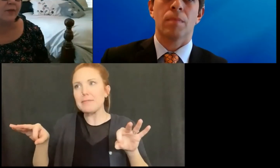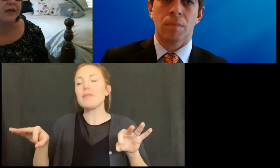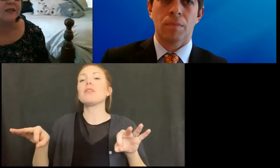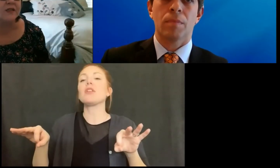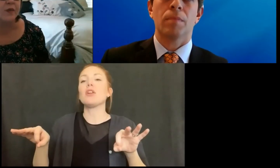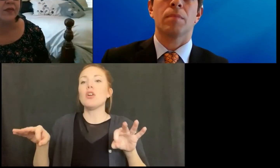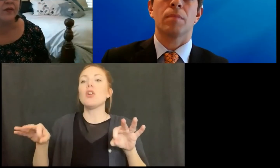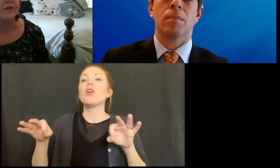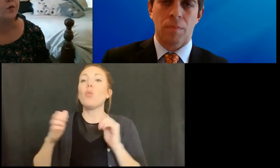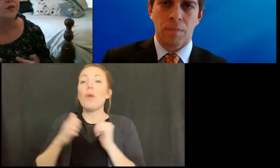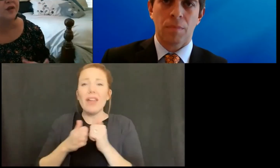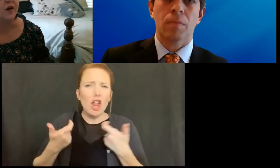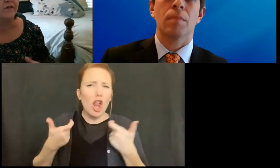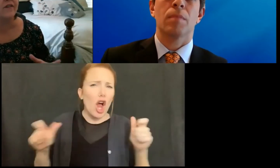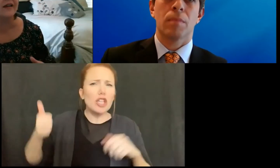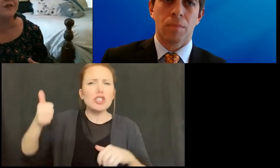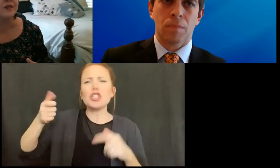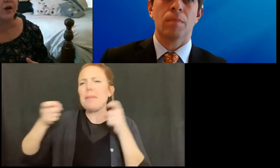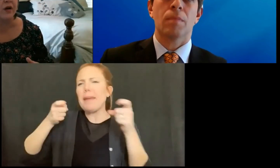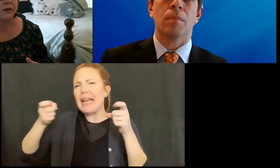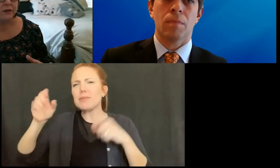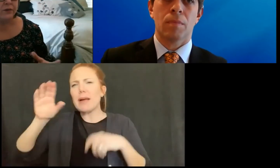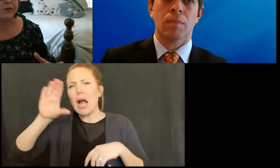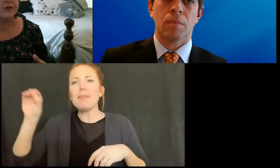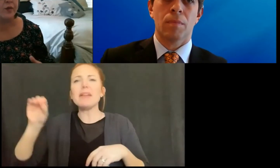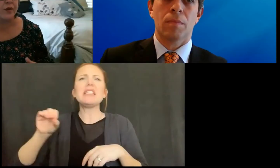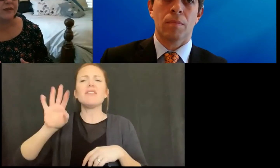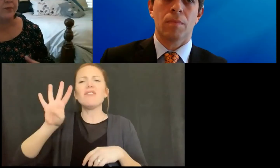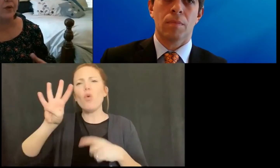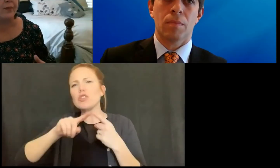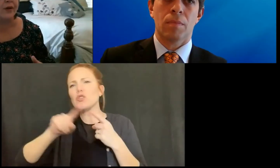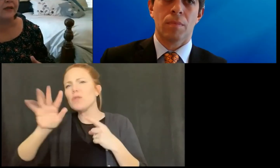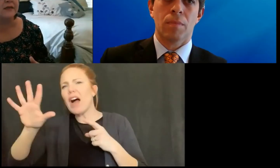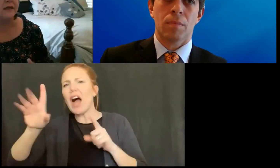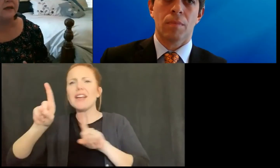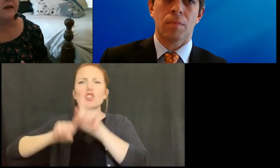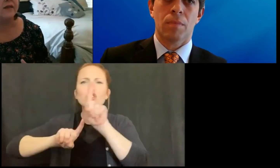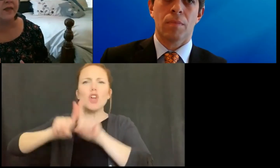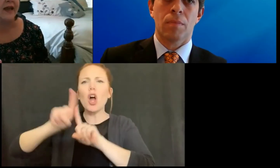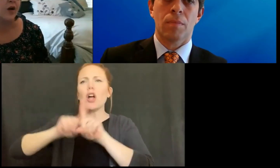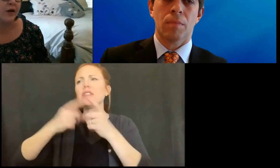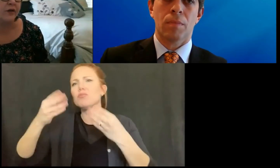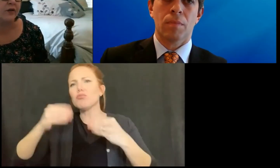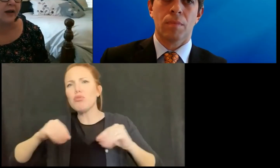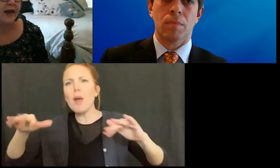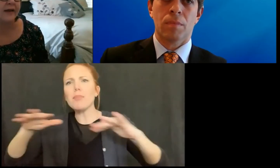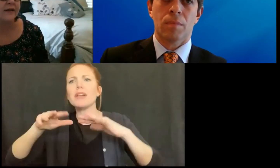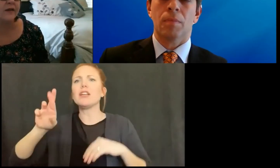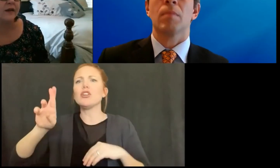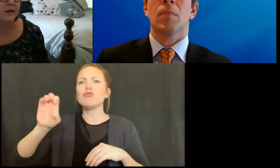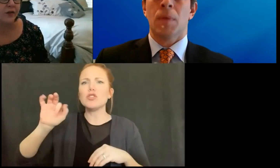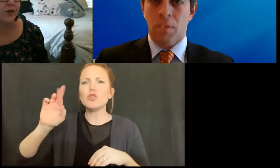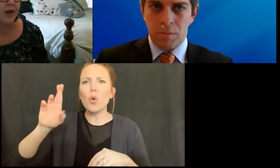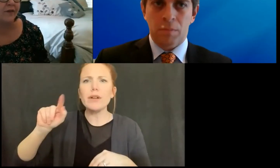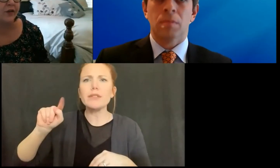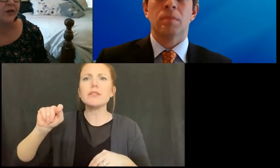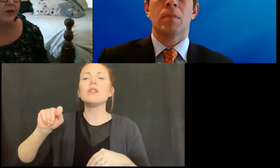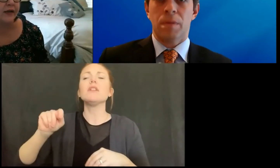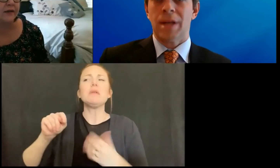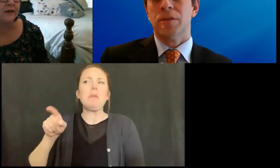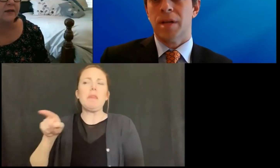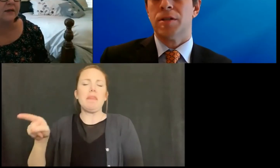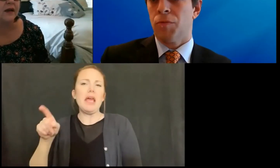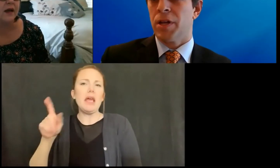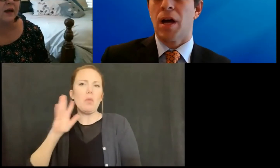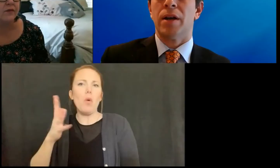management companies, with the 4-star and 5-star resorts and properties, they are going to look at, do you have your